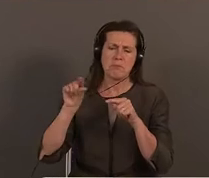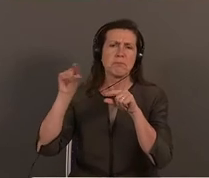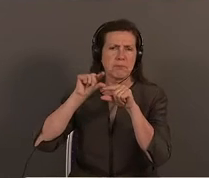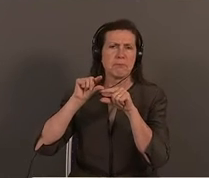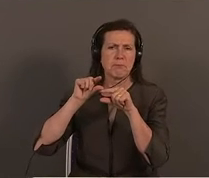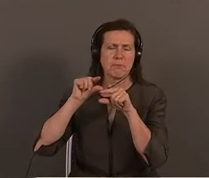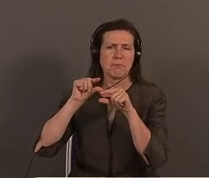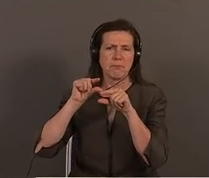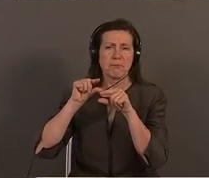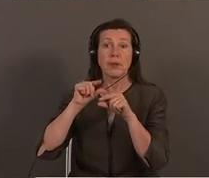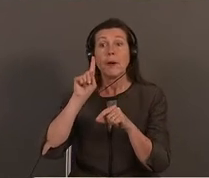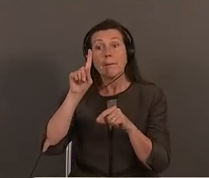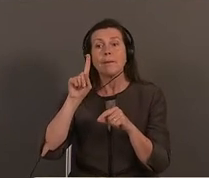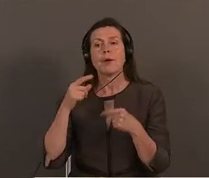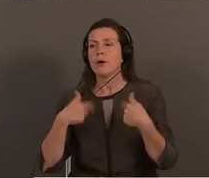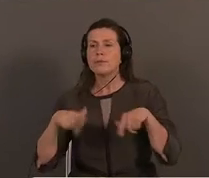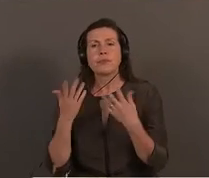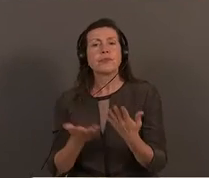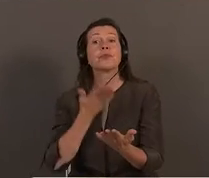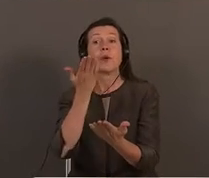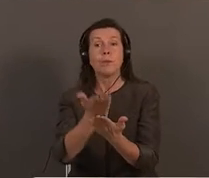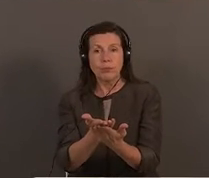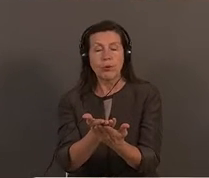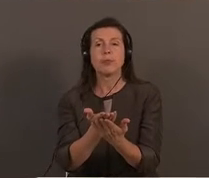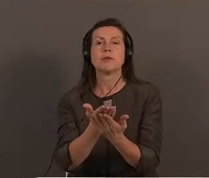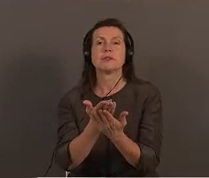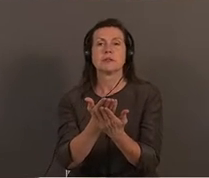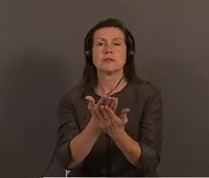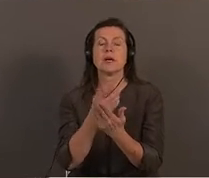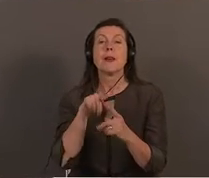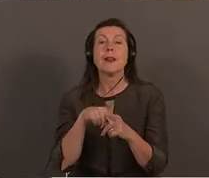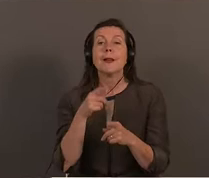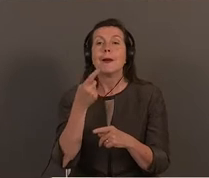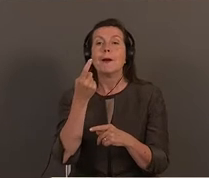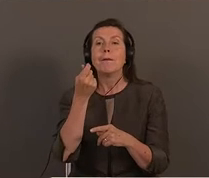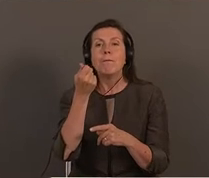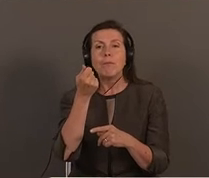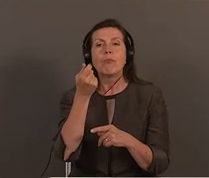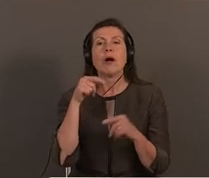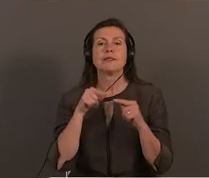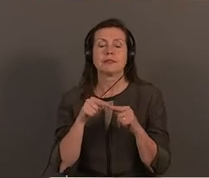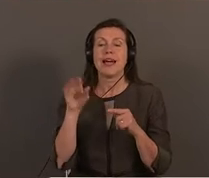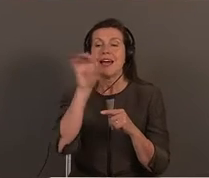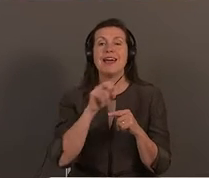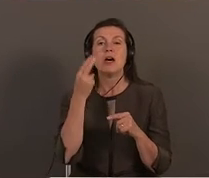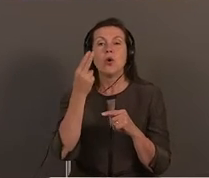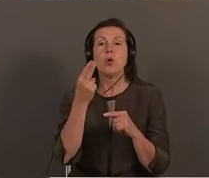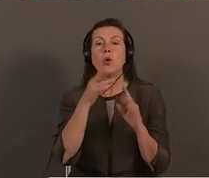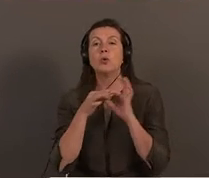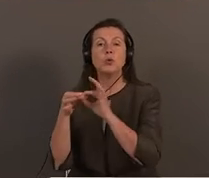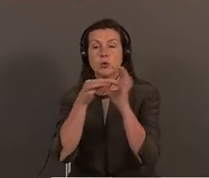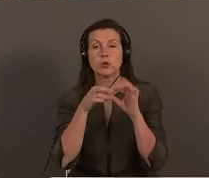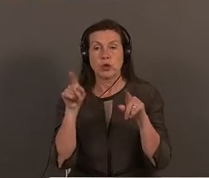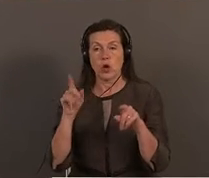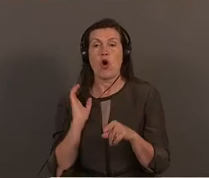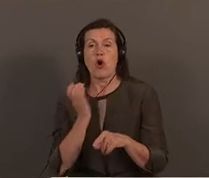This proposal to deal with those prices also on the level of the European Union was made by the European